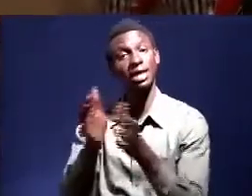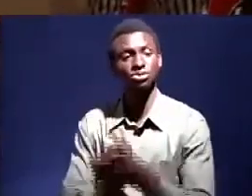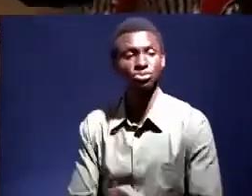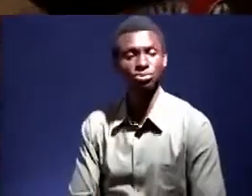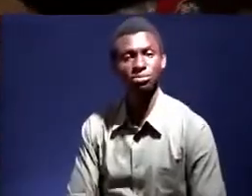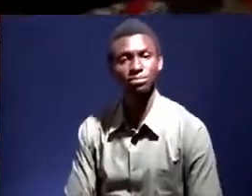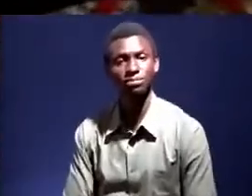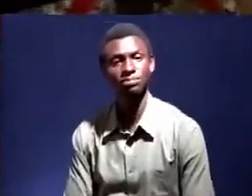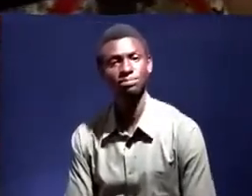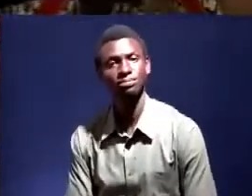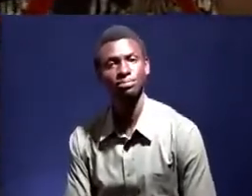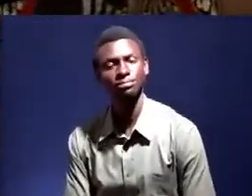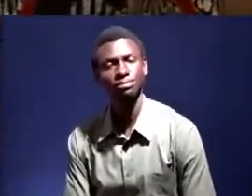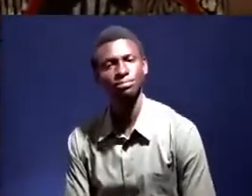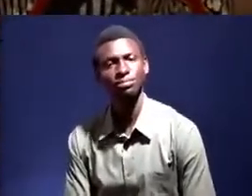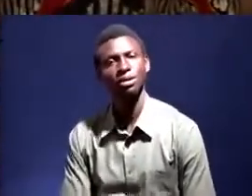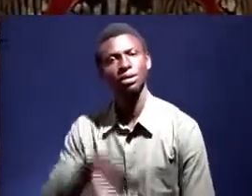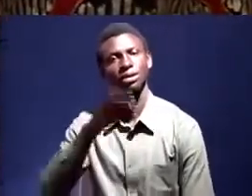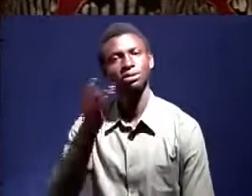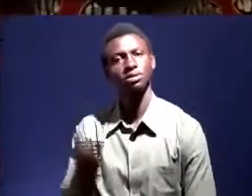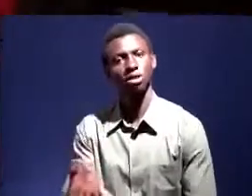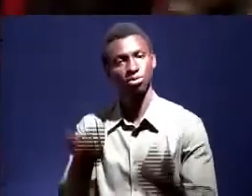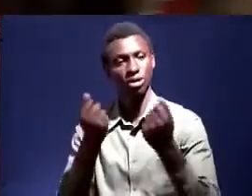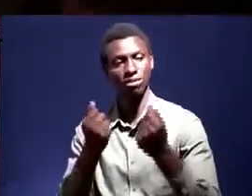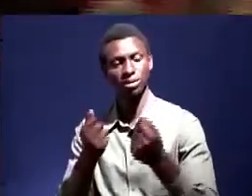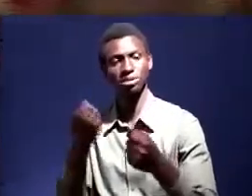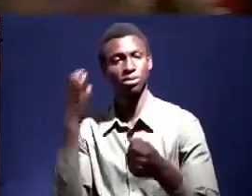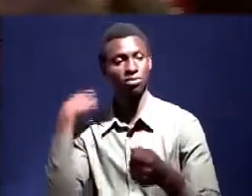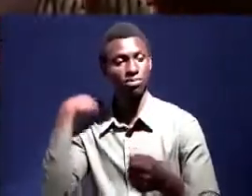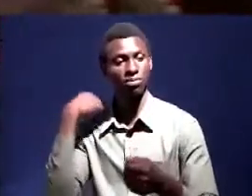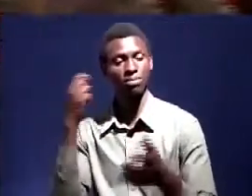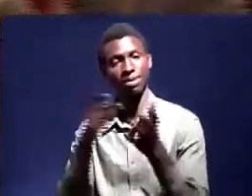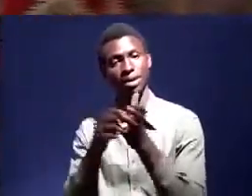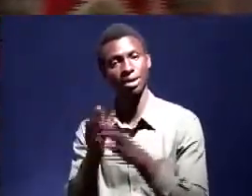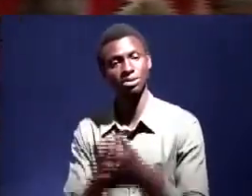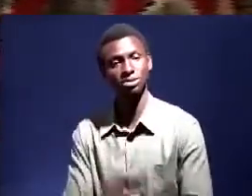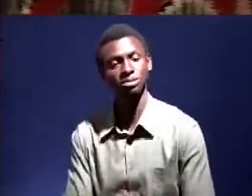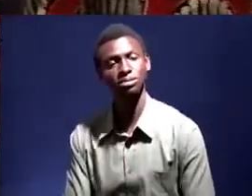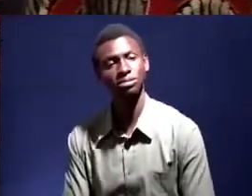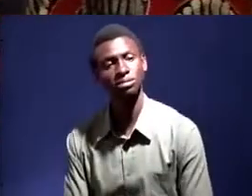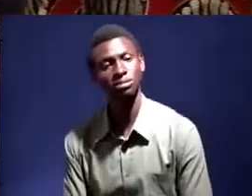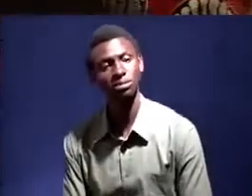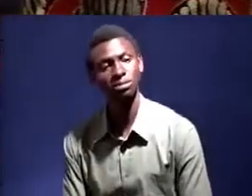say tonight, Jesus? Whether you've been baptized or not